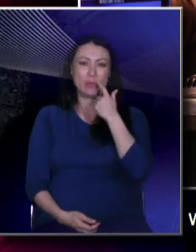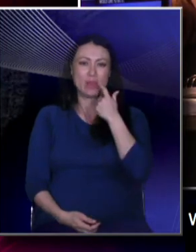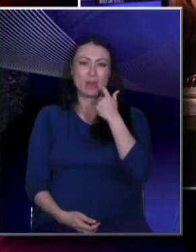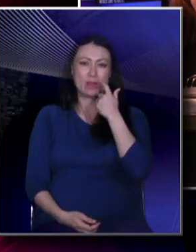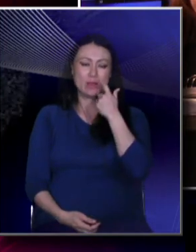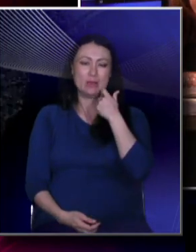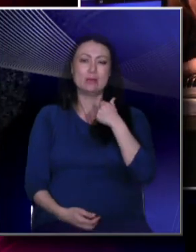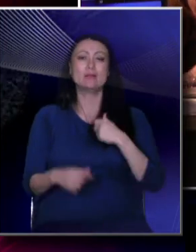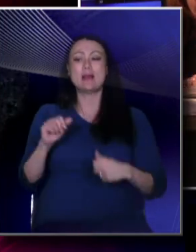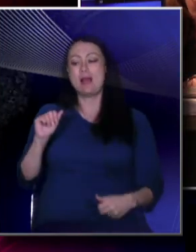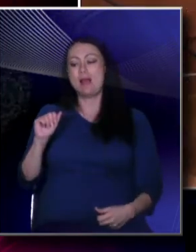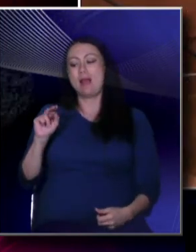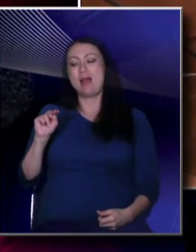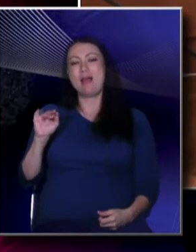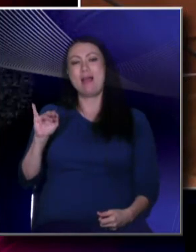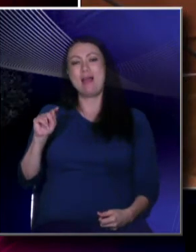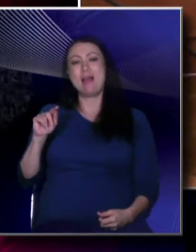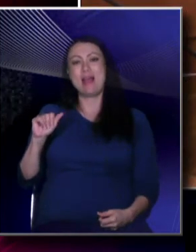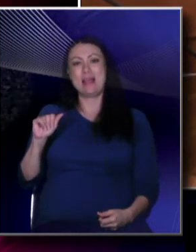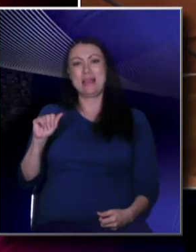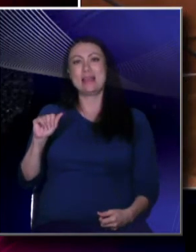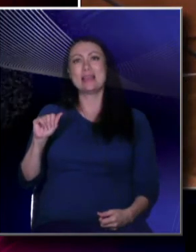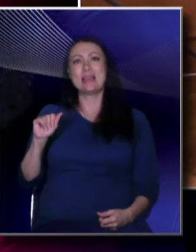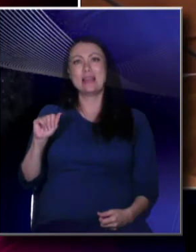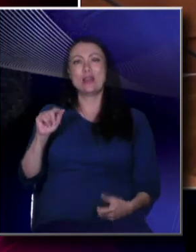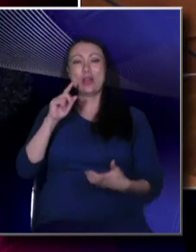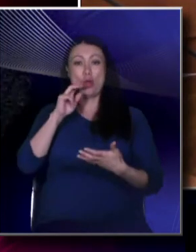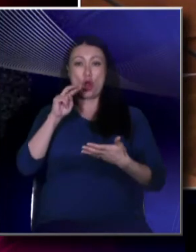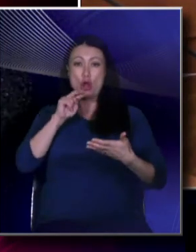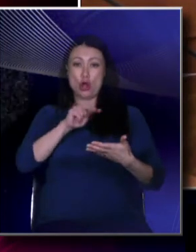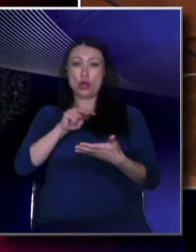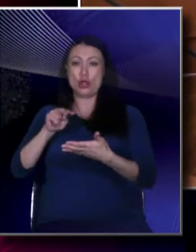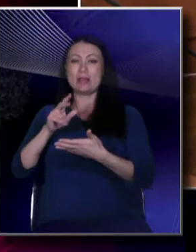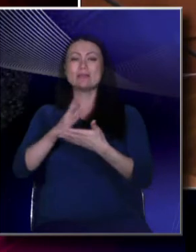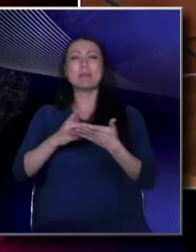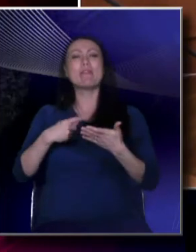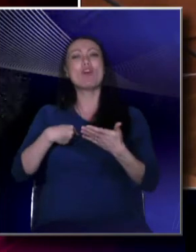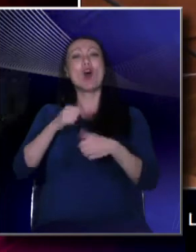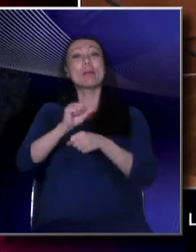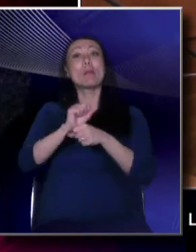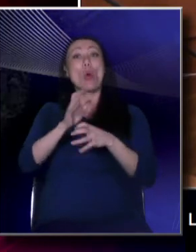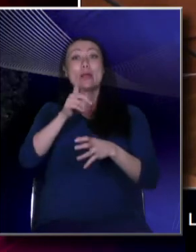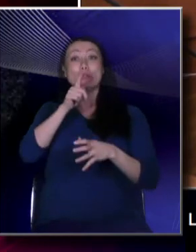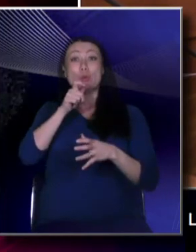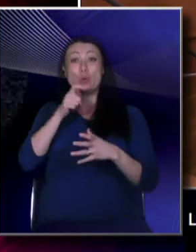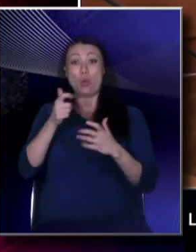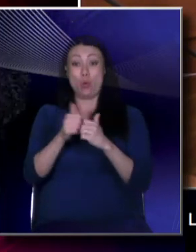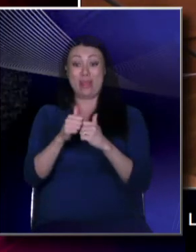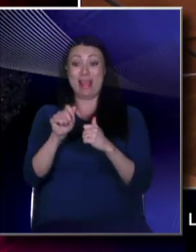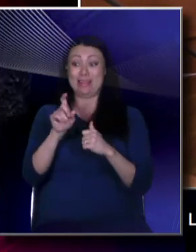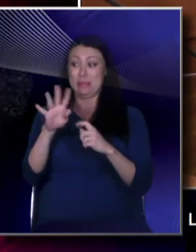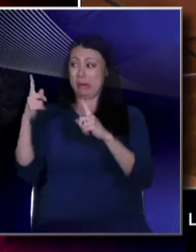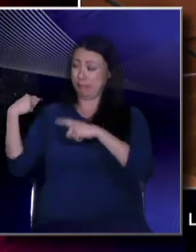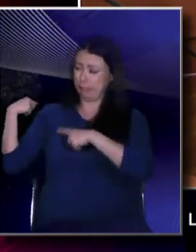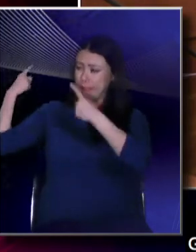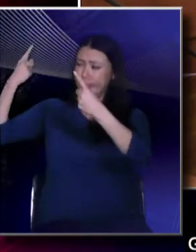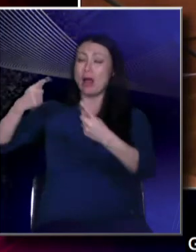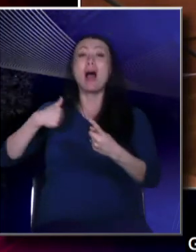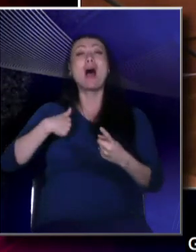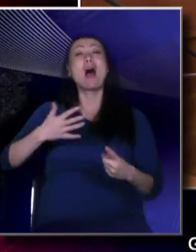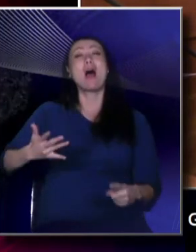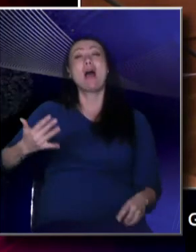That is correct, according to Dr. Rex. In looking at some of our seasoned employees, I was able to go back and verify that from